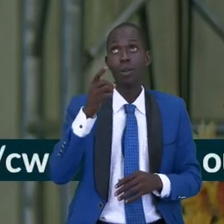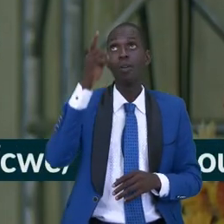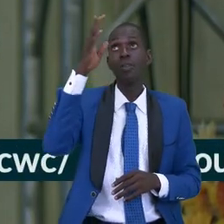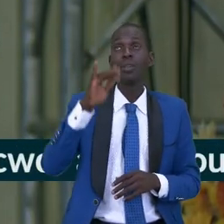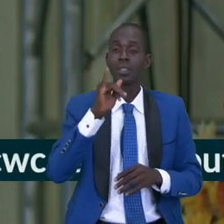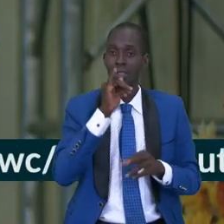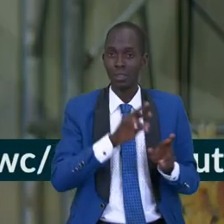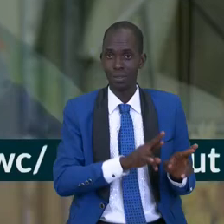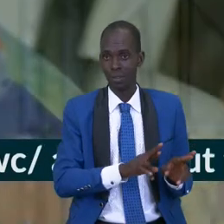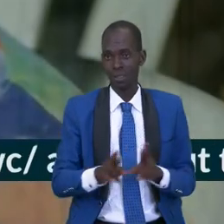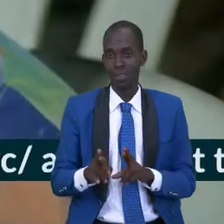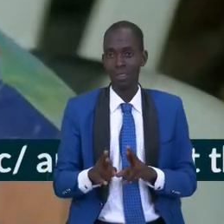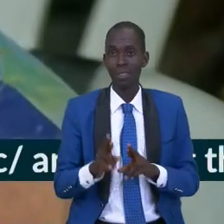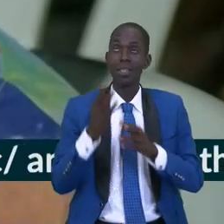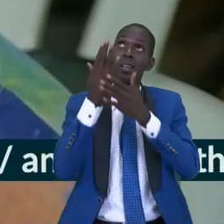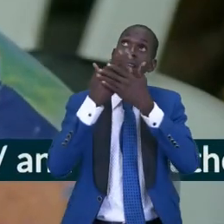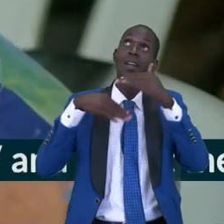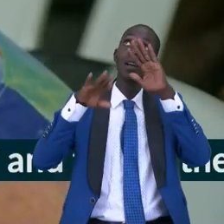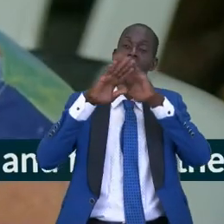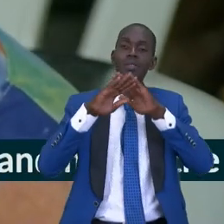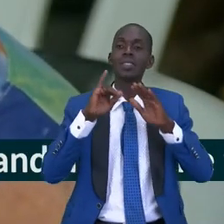Heaven is ready tonight.